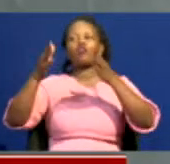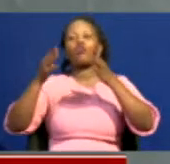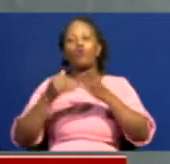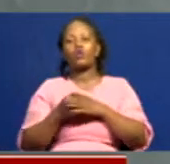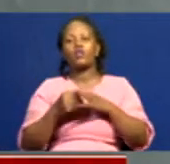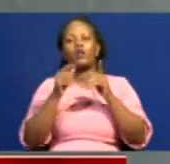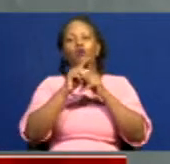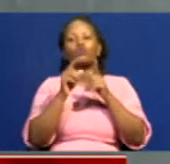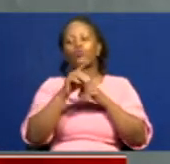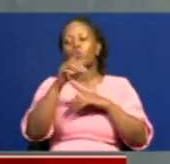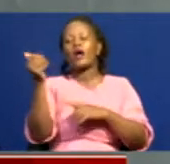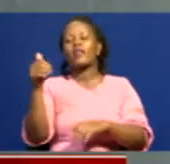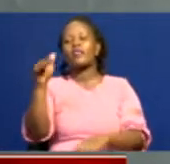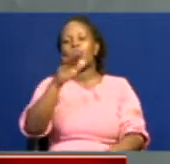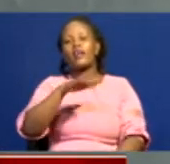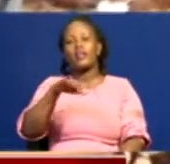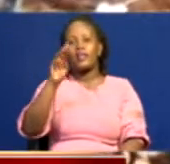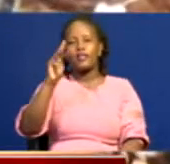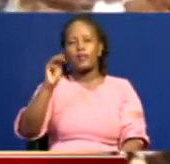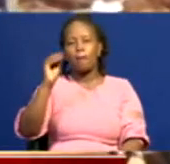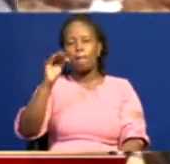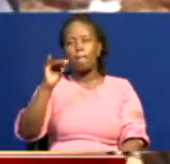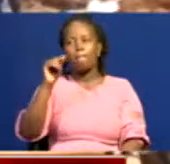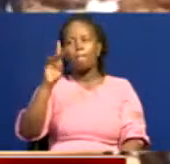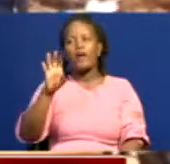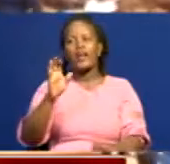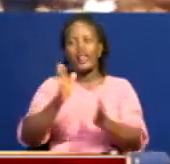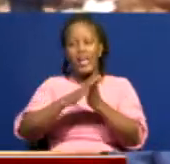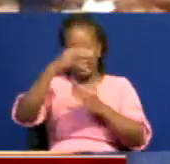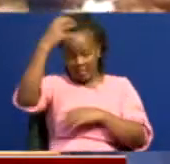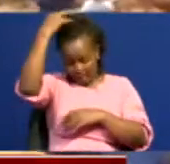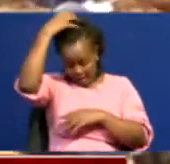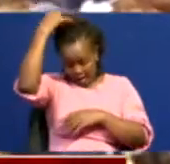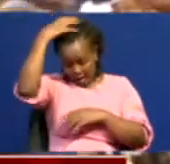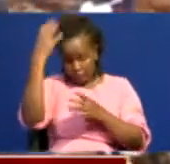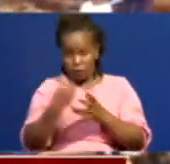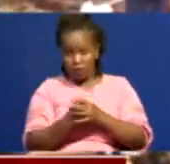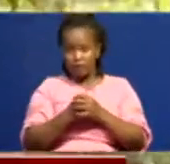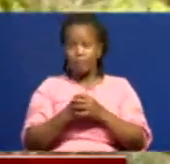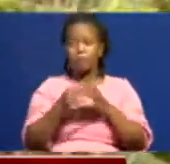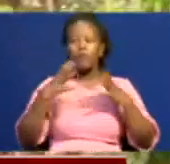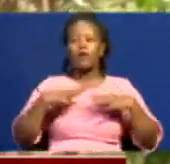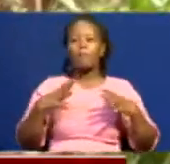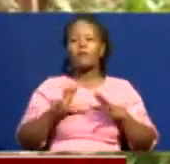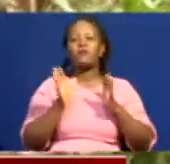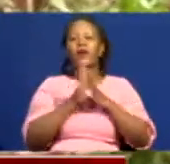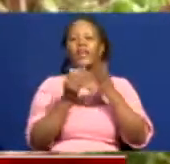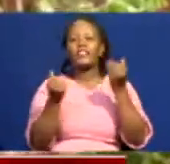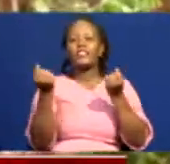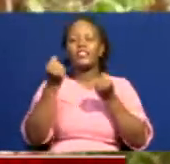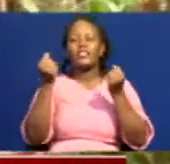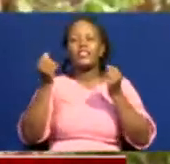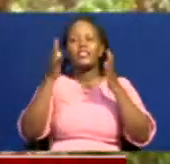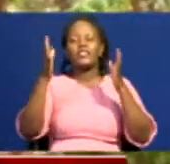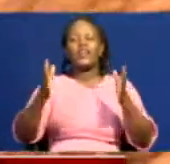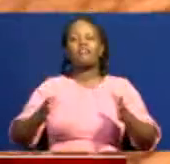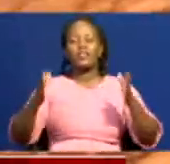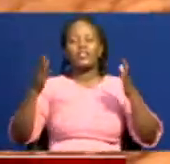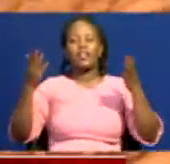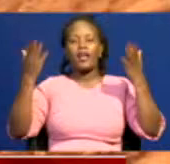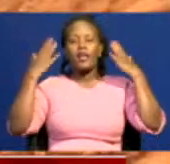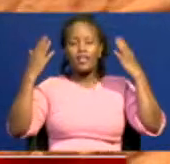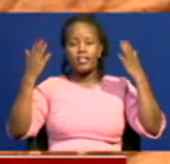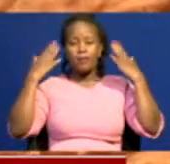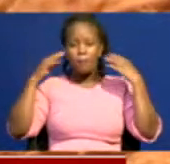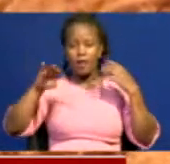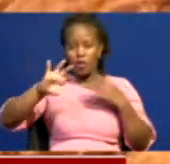and Moyale to Ramu Road in Mandera. Motorists and other road users plying the Kangeta Lare Highway in Meru County